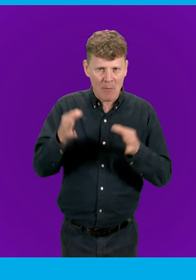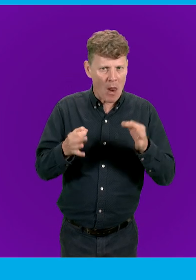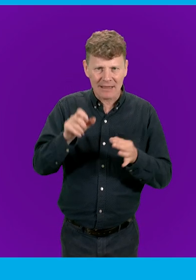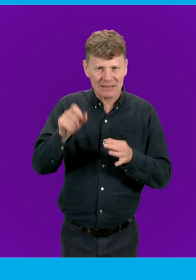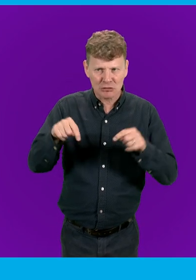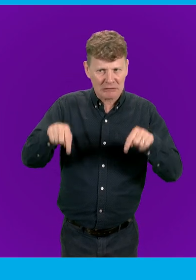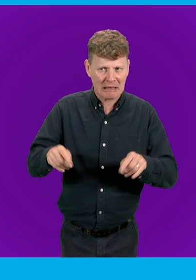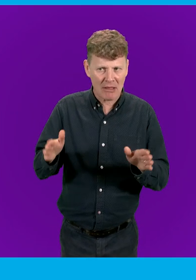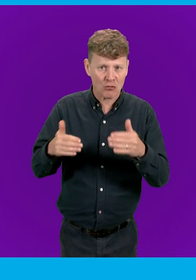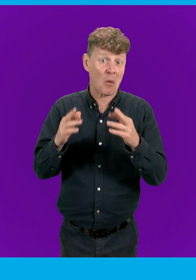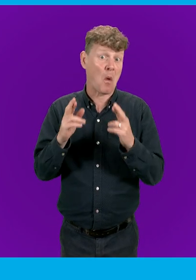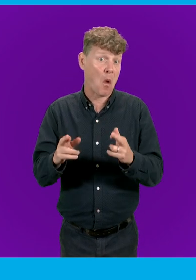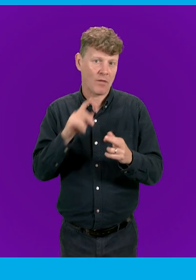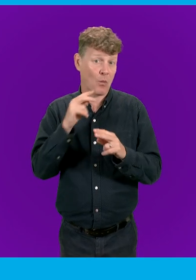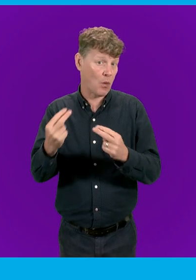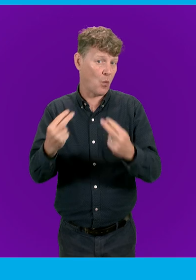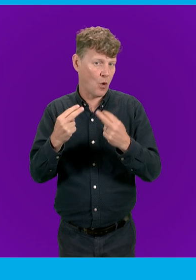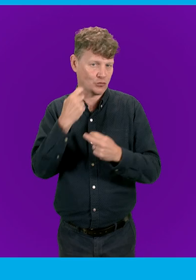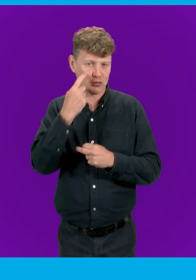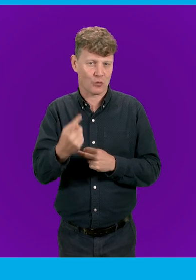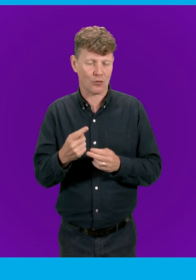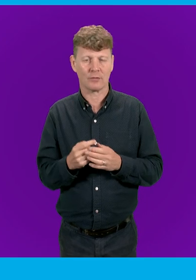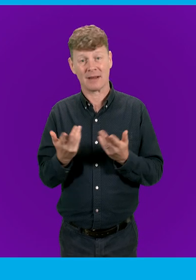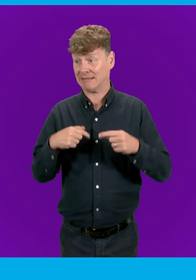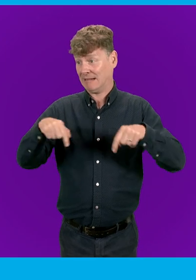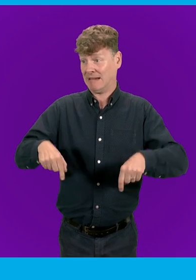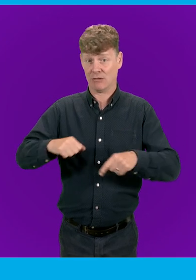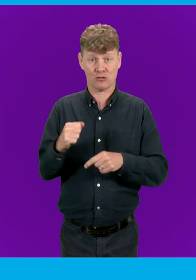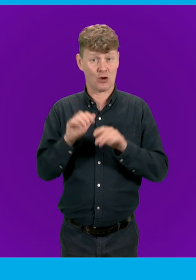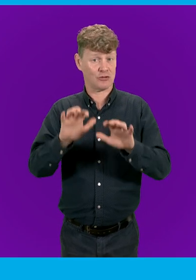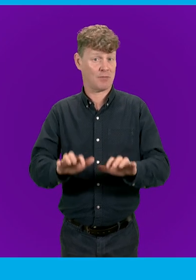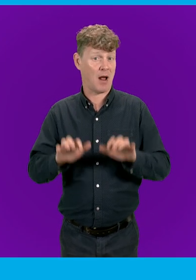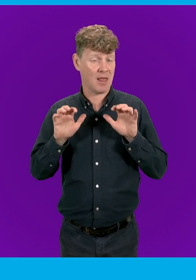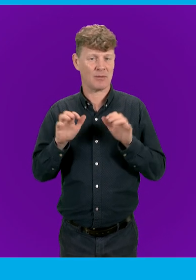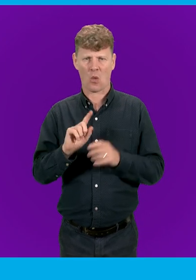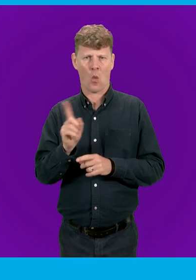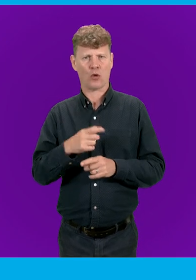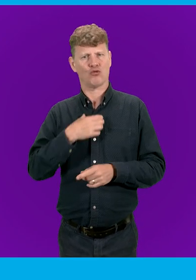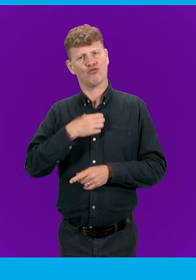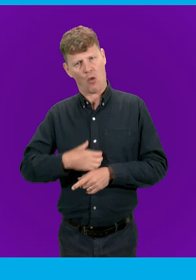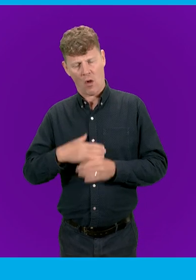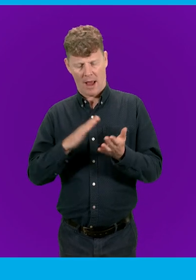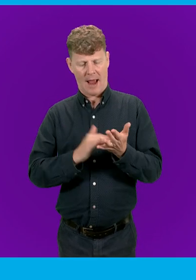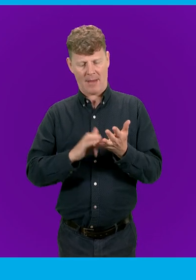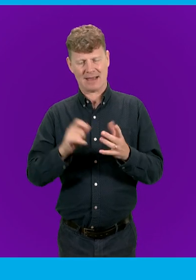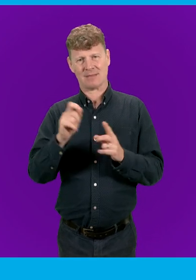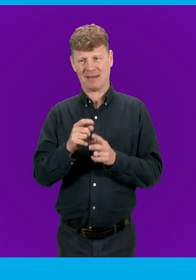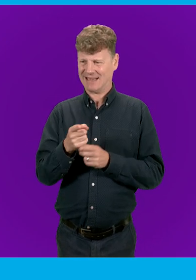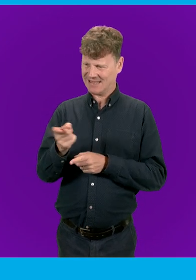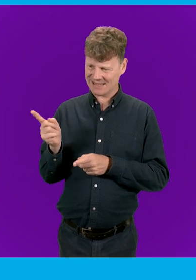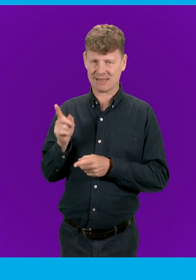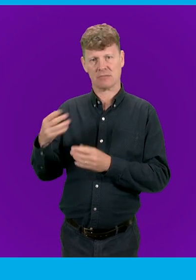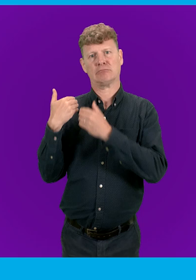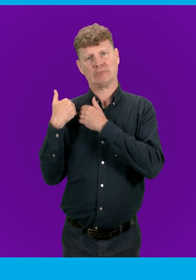today, but hopefully they will watch this back tomorrow. So since we are in the Scottish Parliament, what role do you think MSPs have